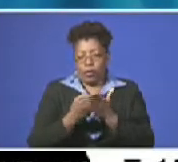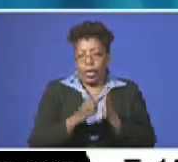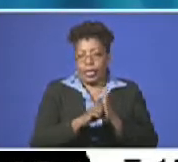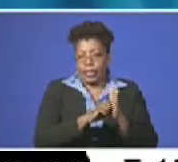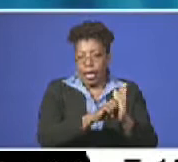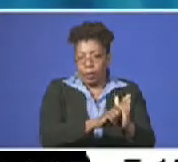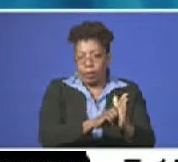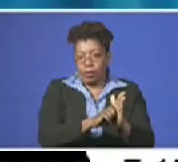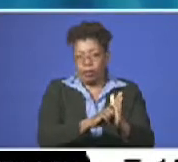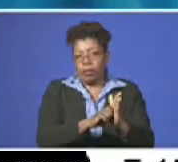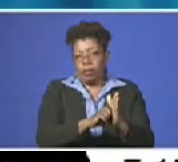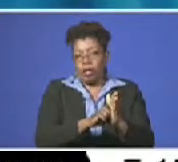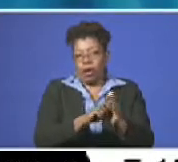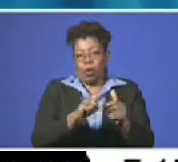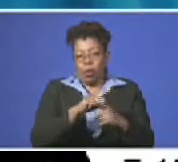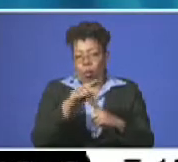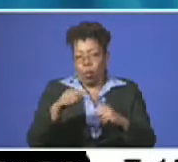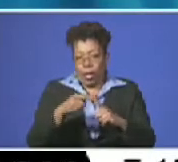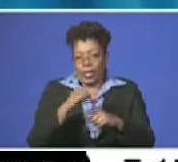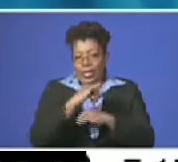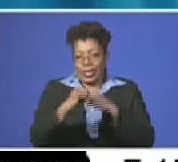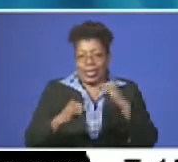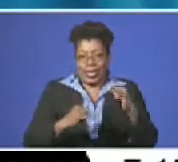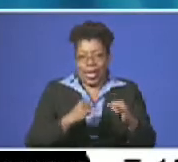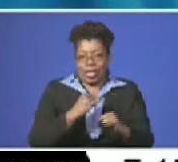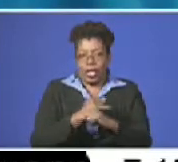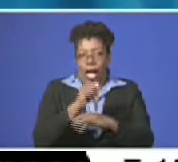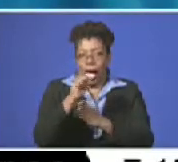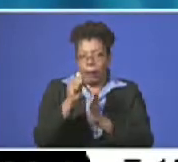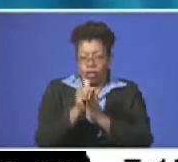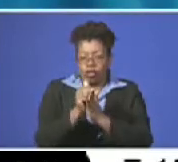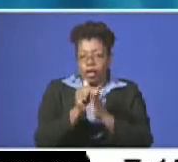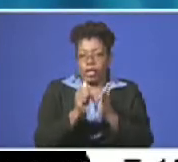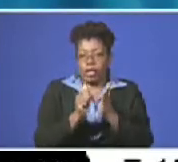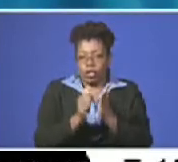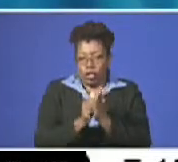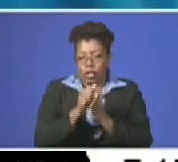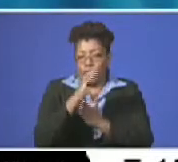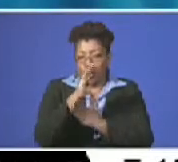jurisdiction once the International Commercial Arbitration Bill is enacted.